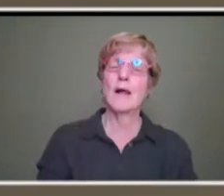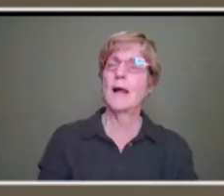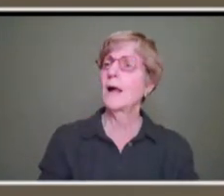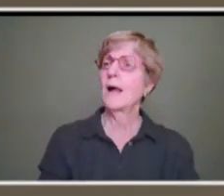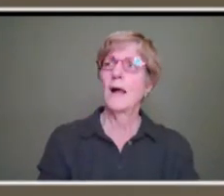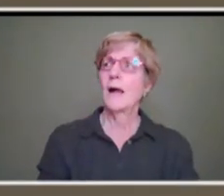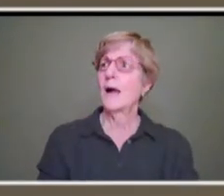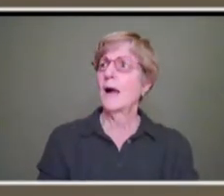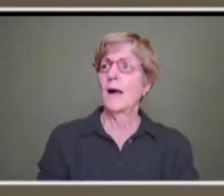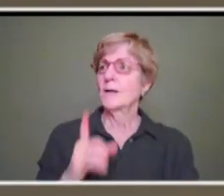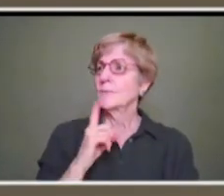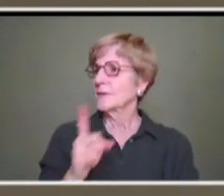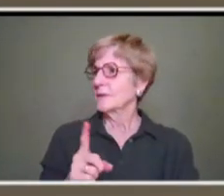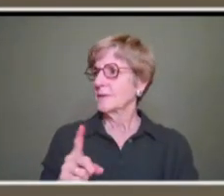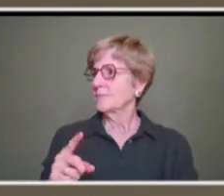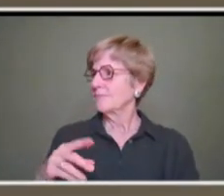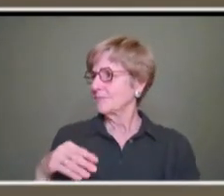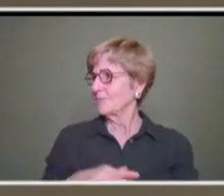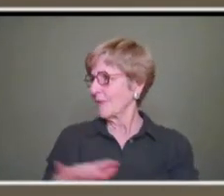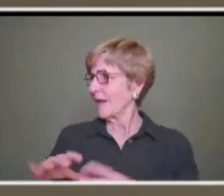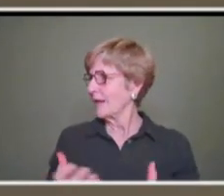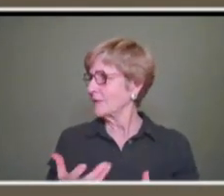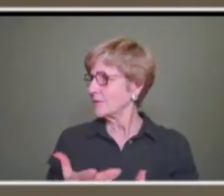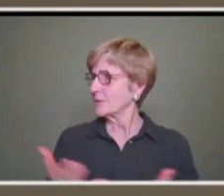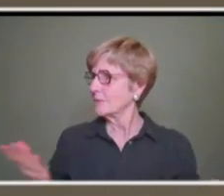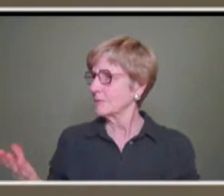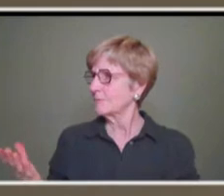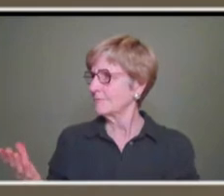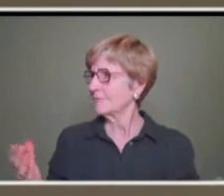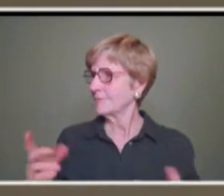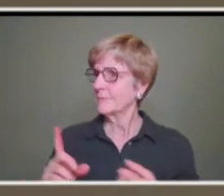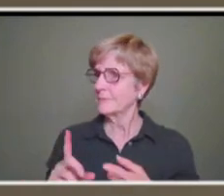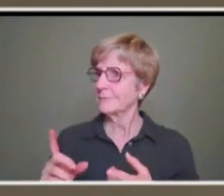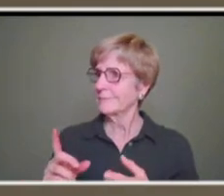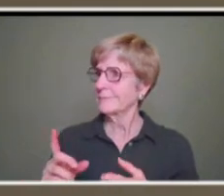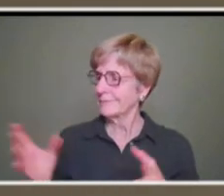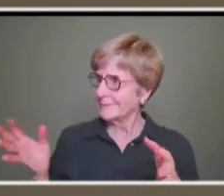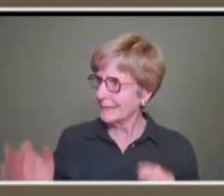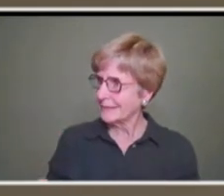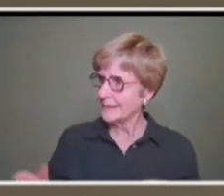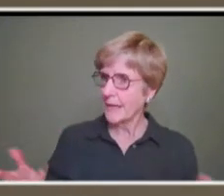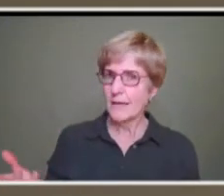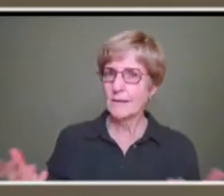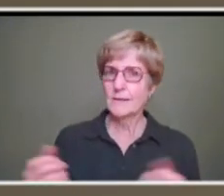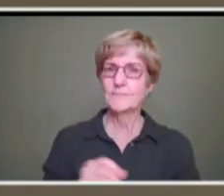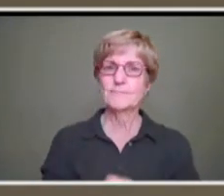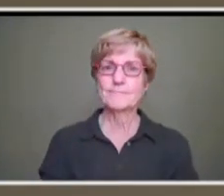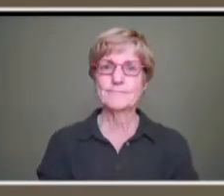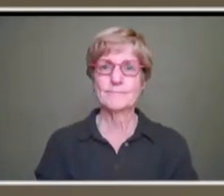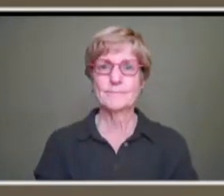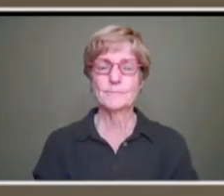council um to to make the decision but yeah I I